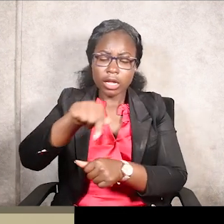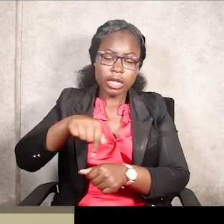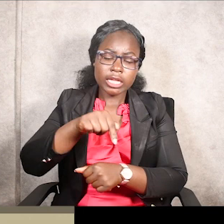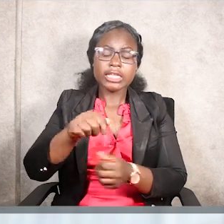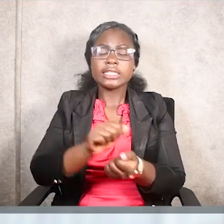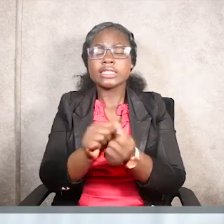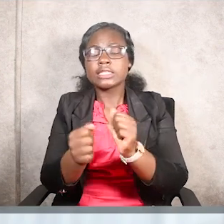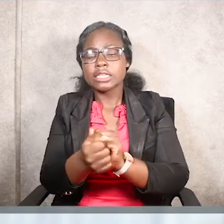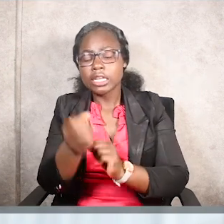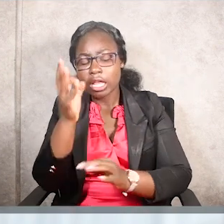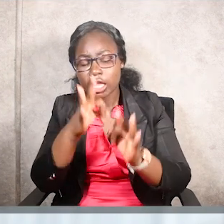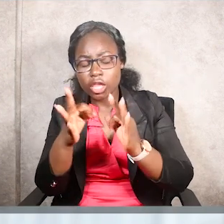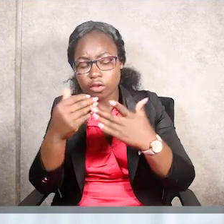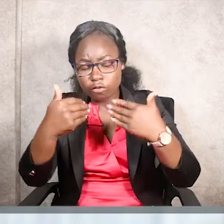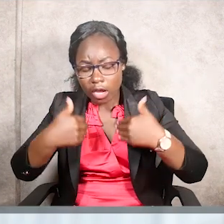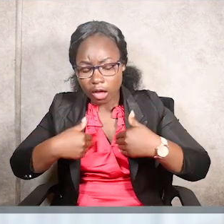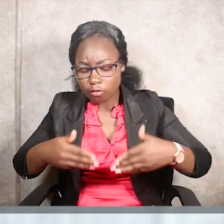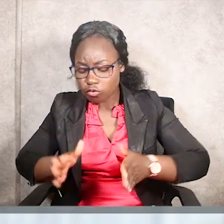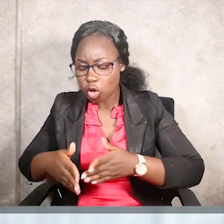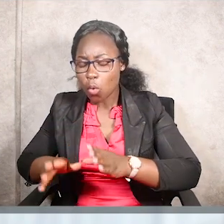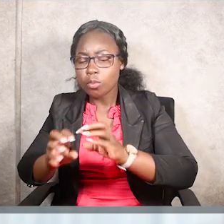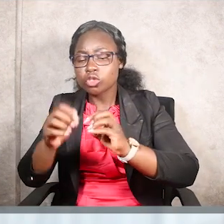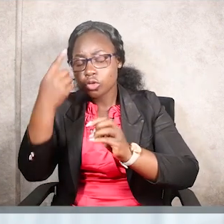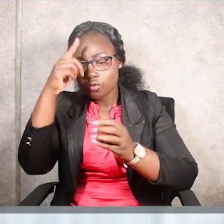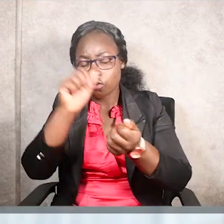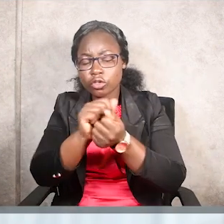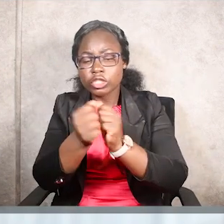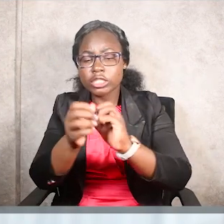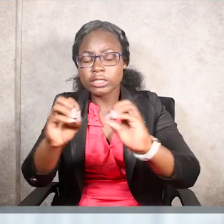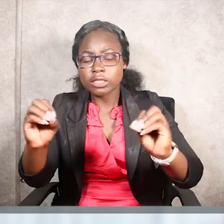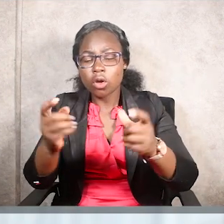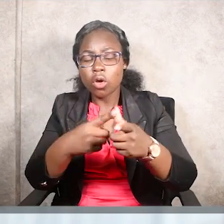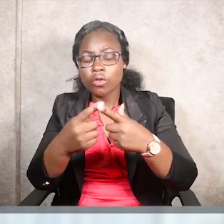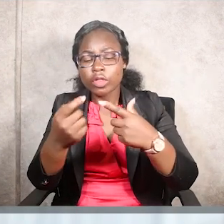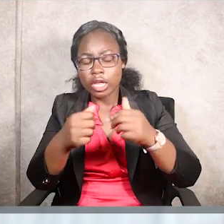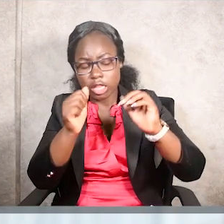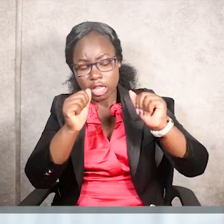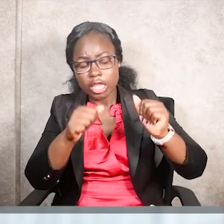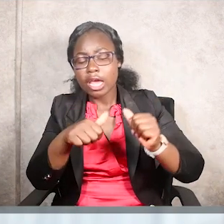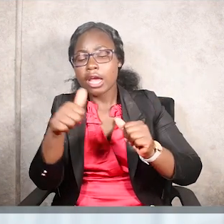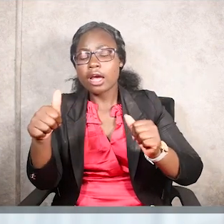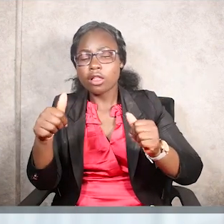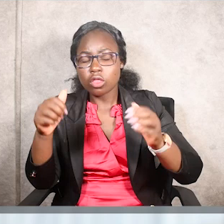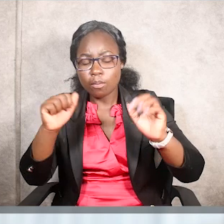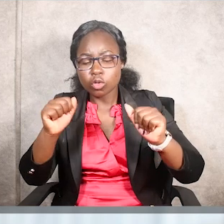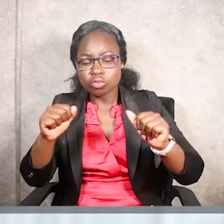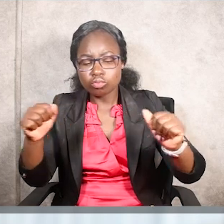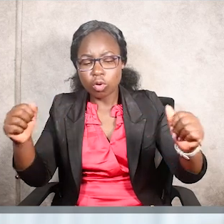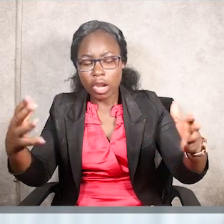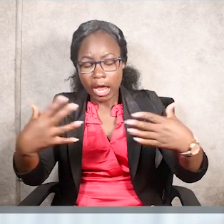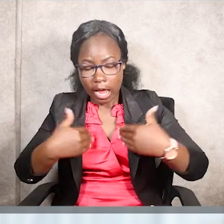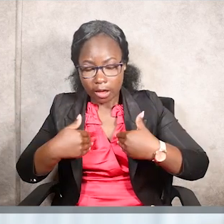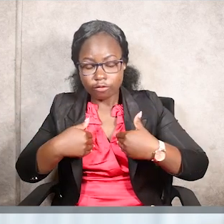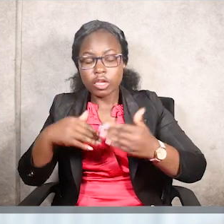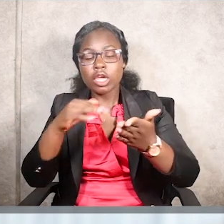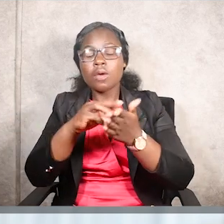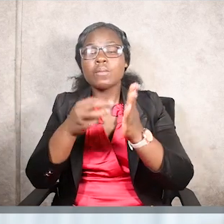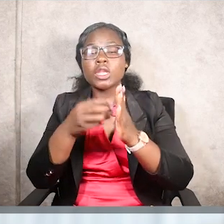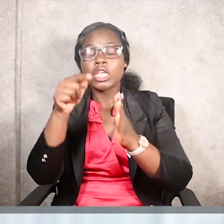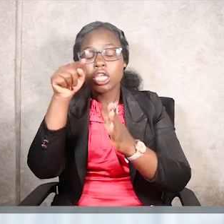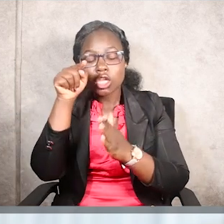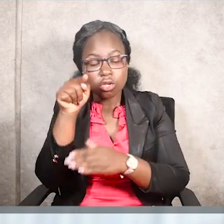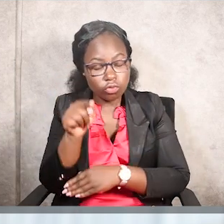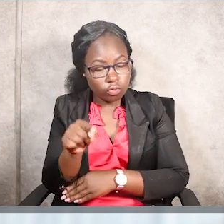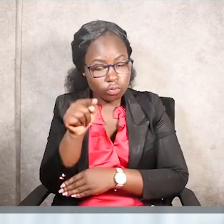rapidly changing. If you don't grab the opportunities for change, your competitors are probably grabbing them, and that may render